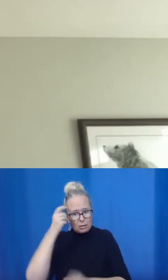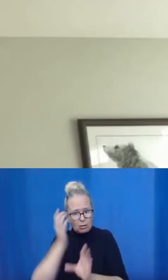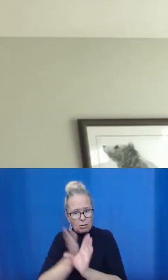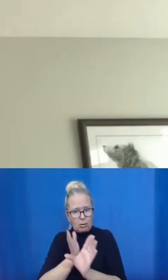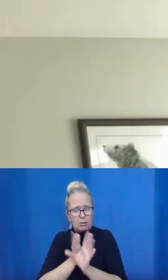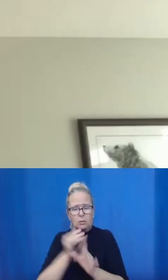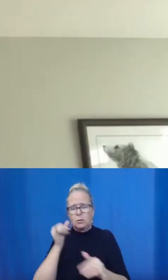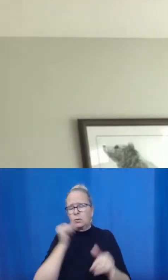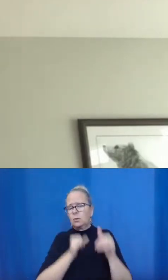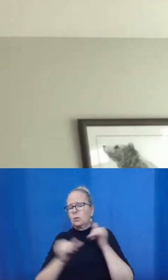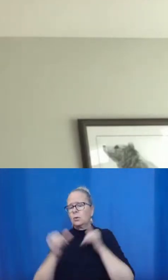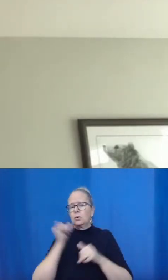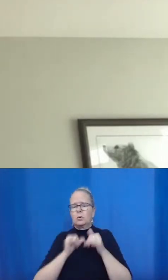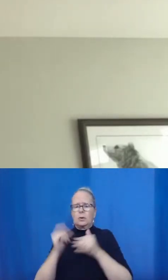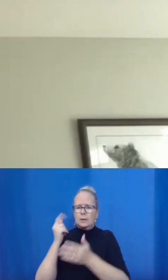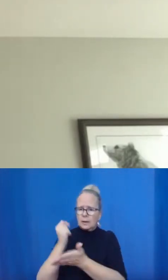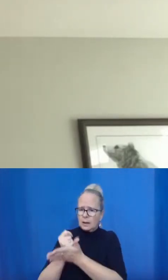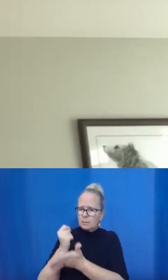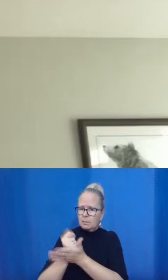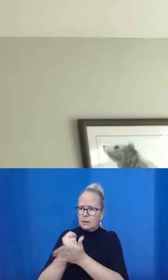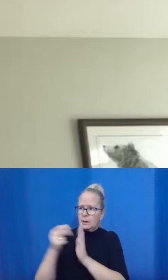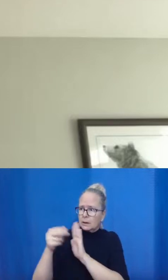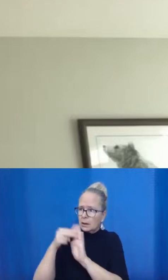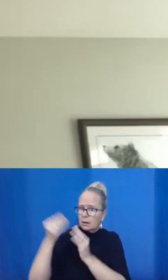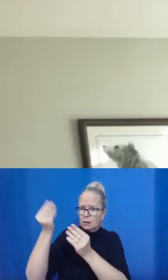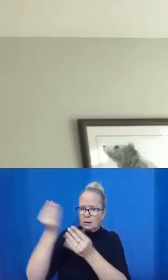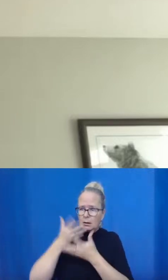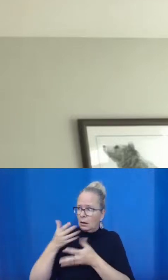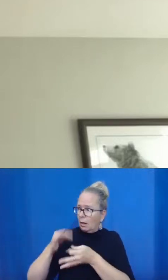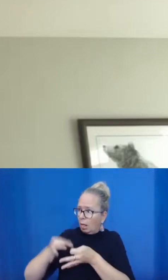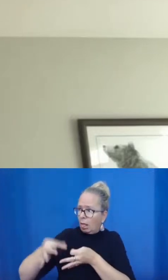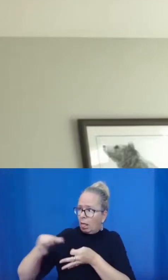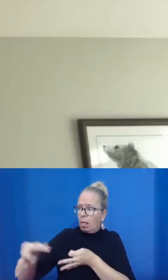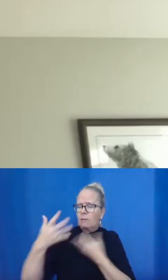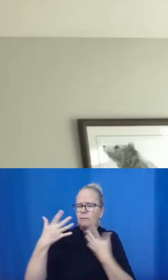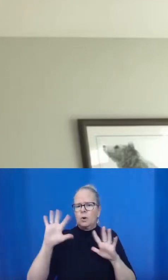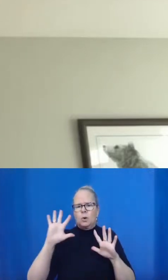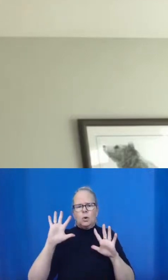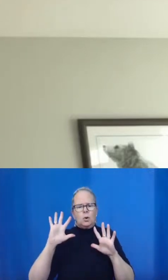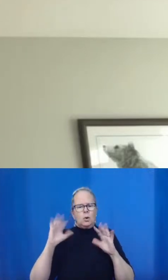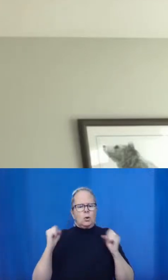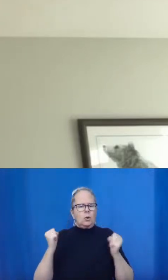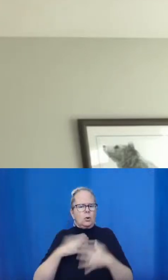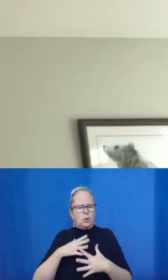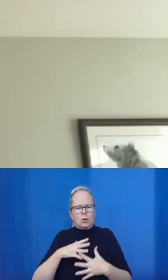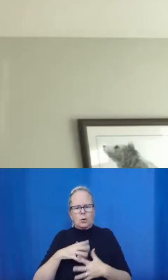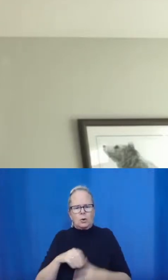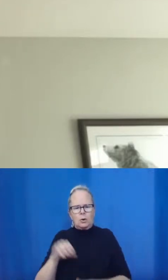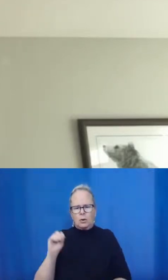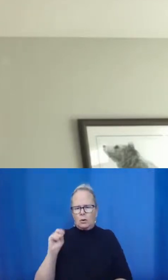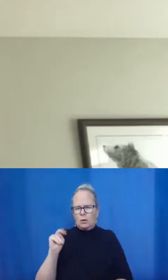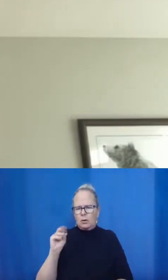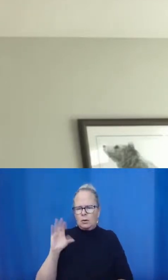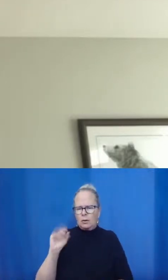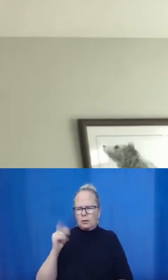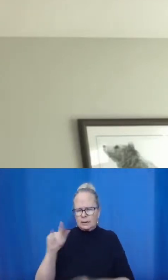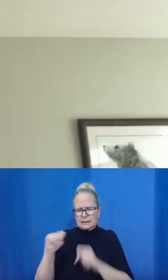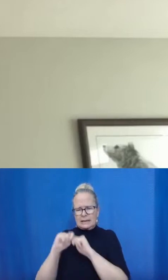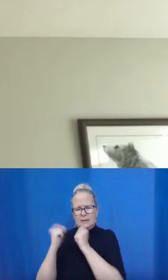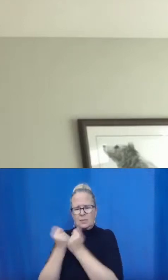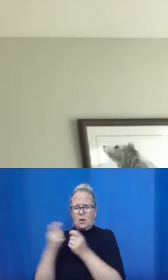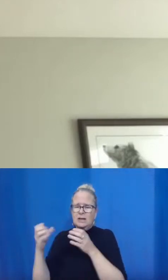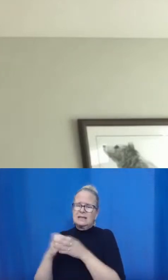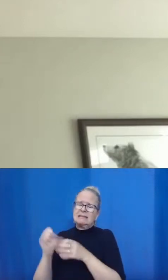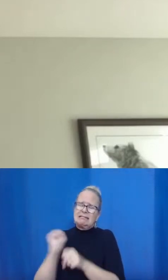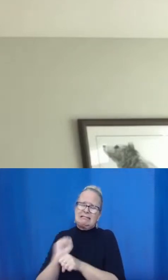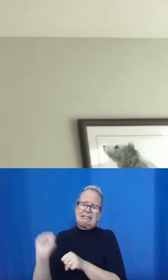people's treatment on schedule. And there was a paper published just in September that looked at 7 different provinces across the country and what the impact had